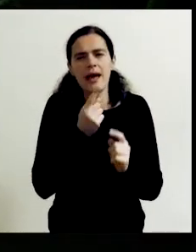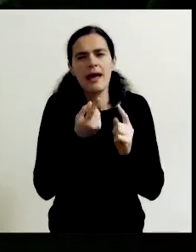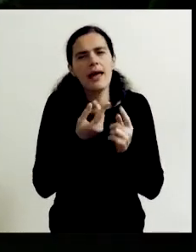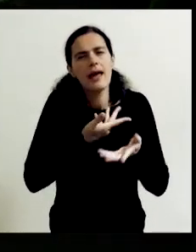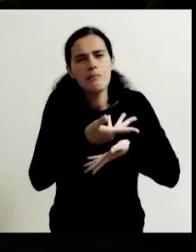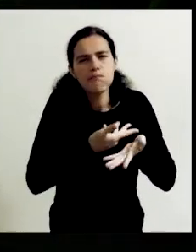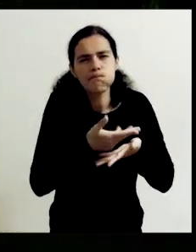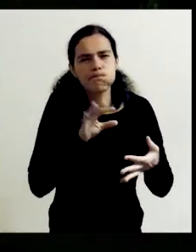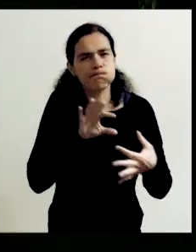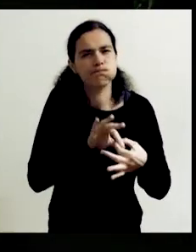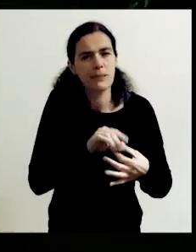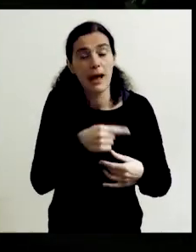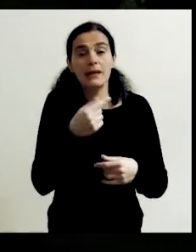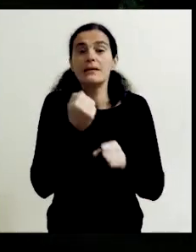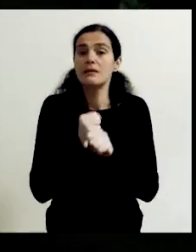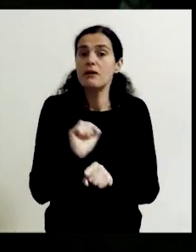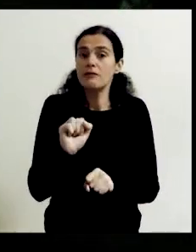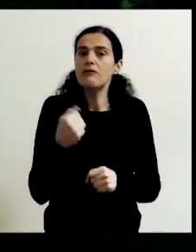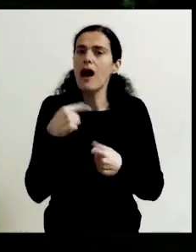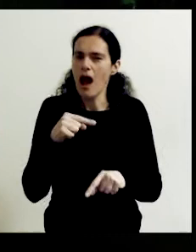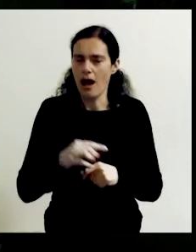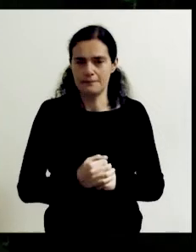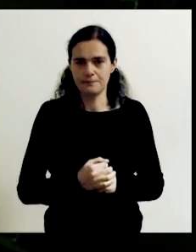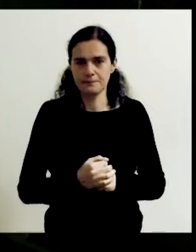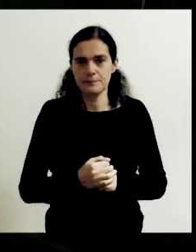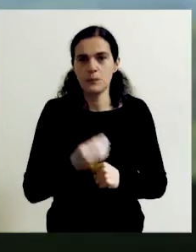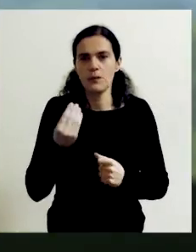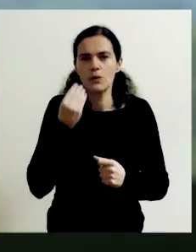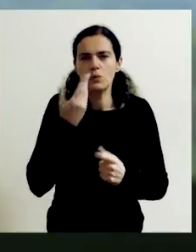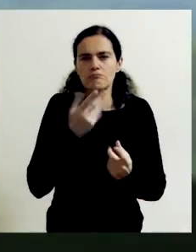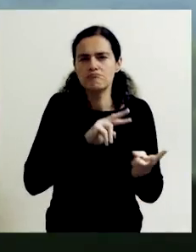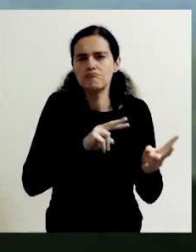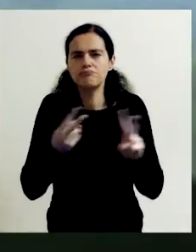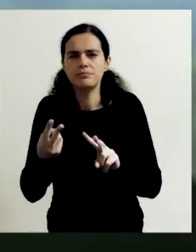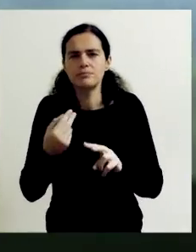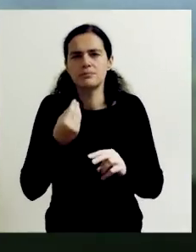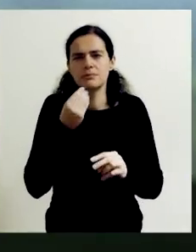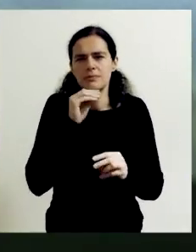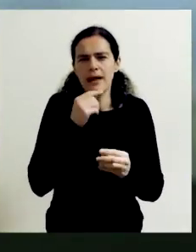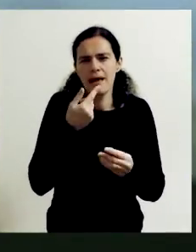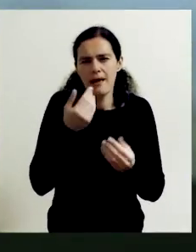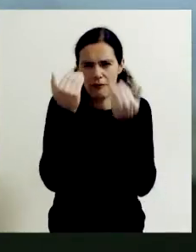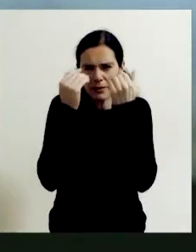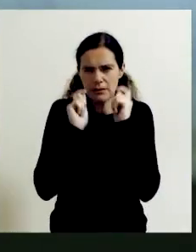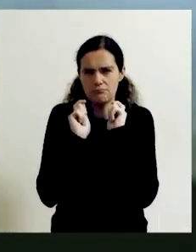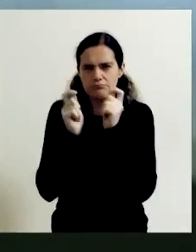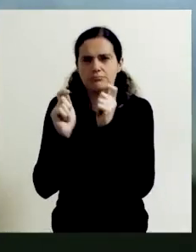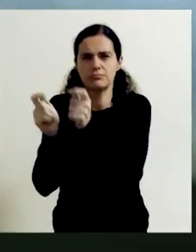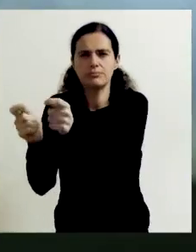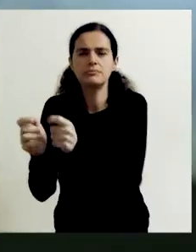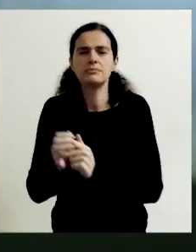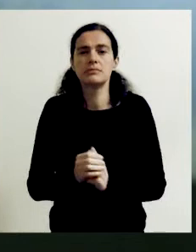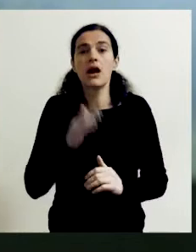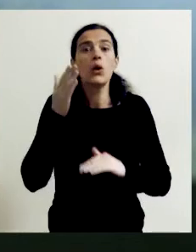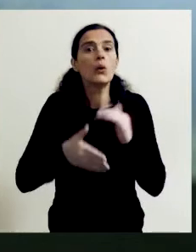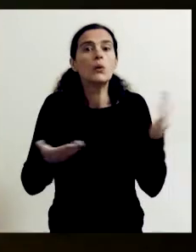human empathy, which is very present in his work. What is the kind of transaction, of transmission